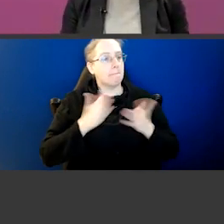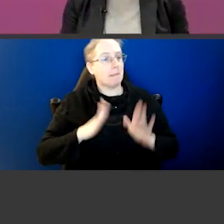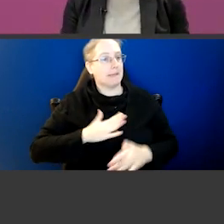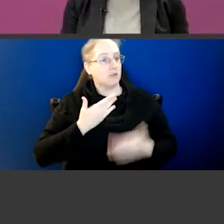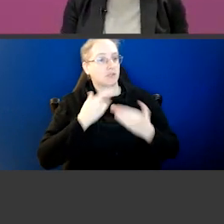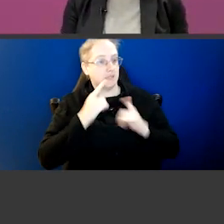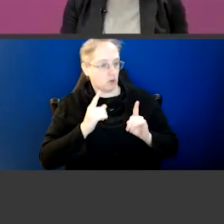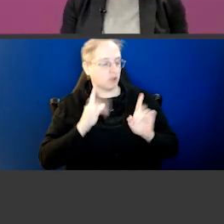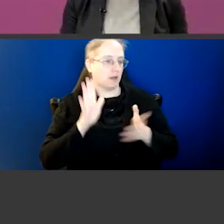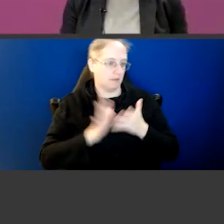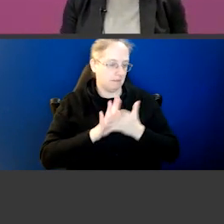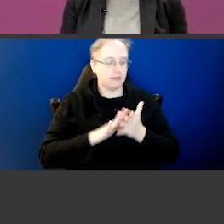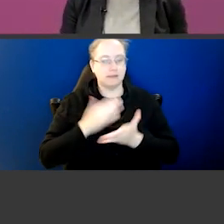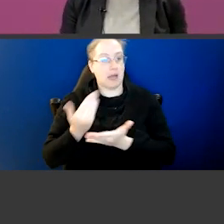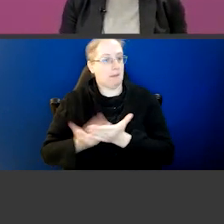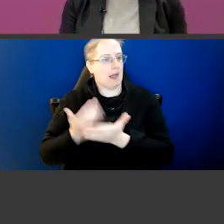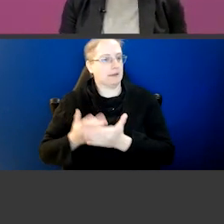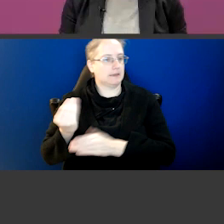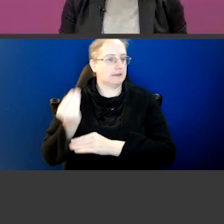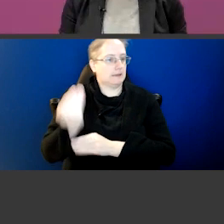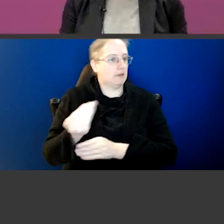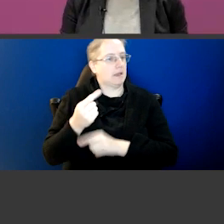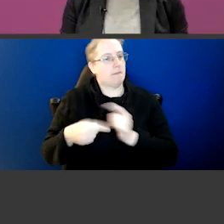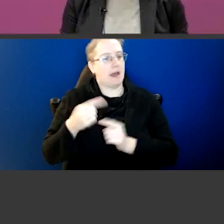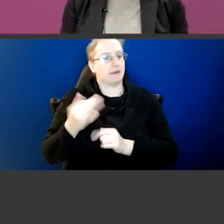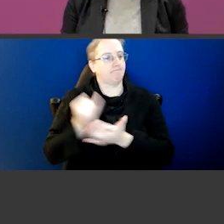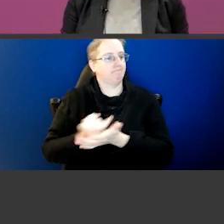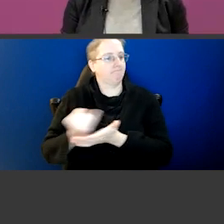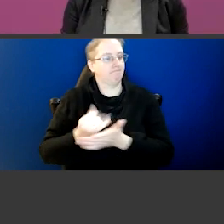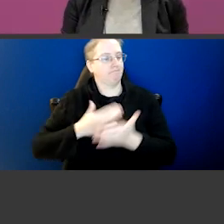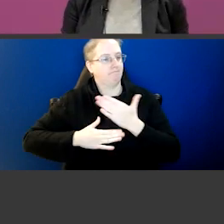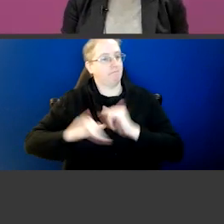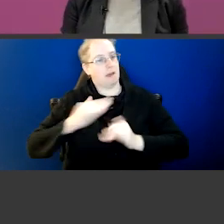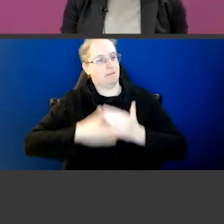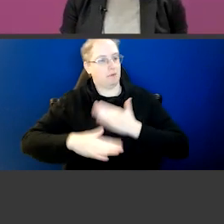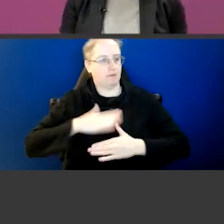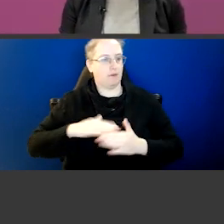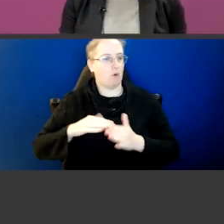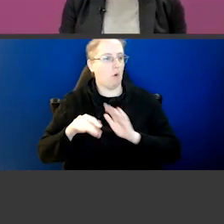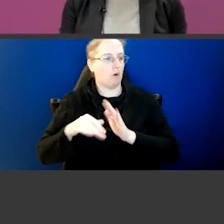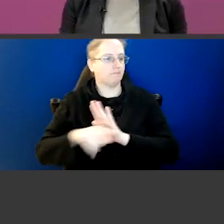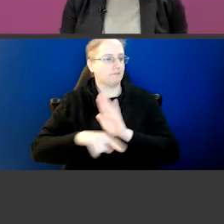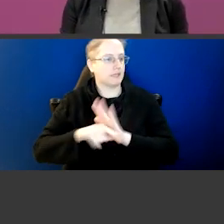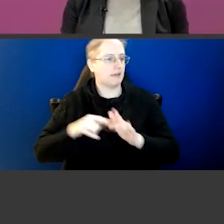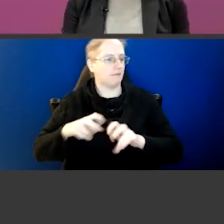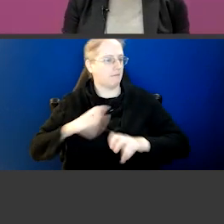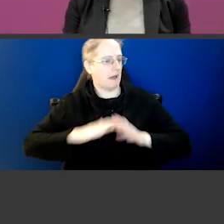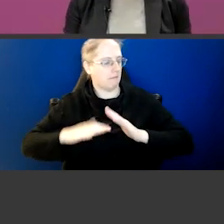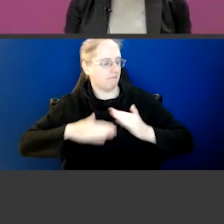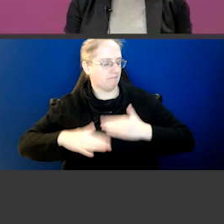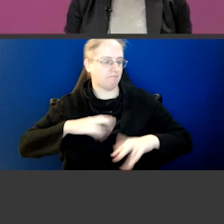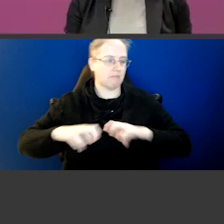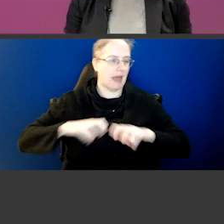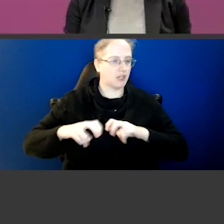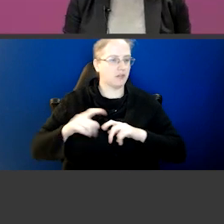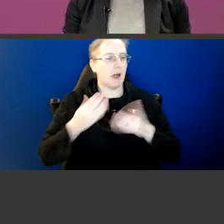describe a complaint that is made about improper conduct or detrimental action by a public officer or a public body. This